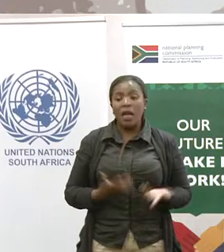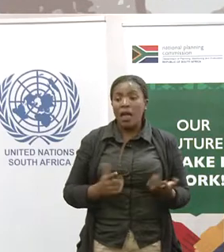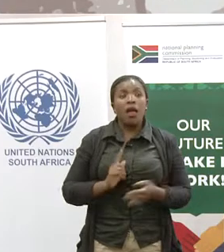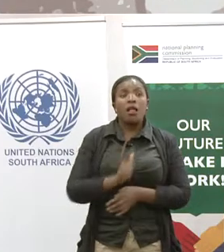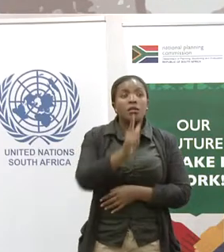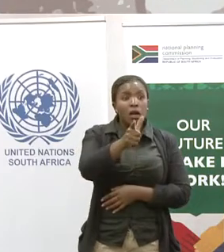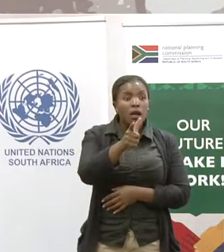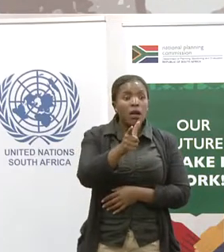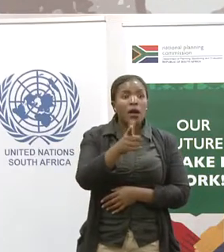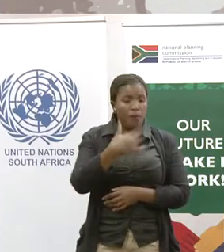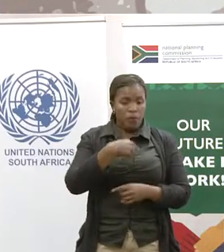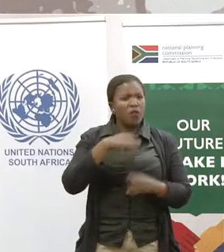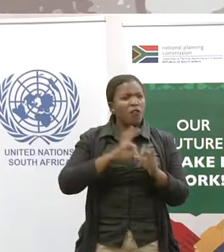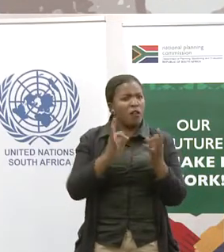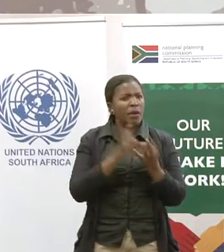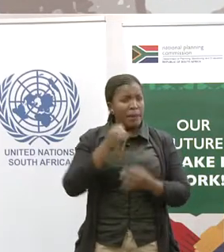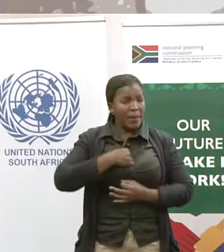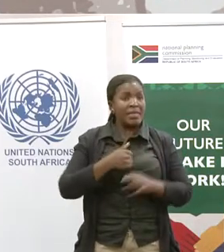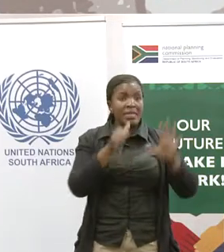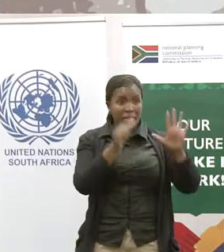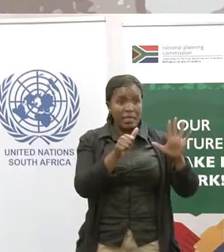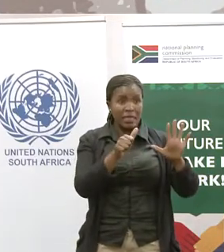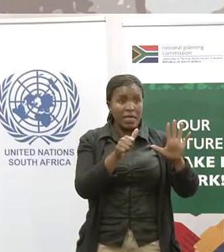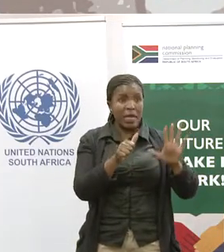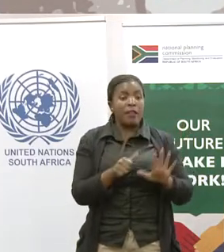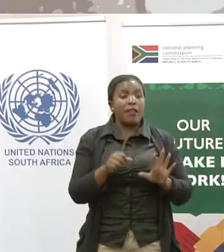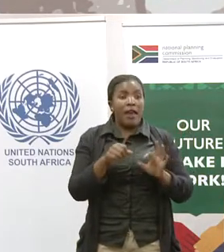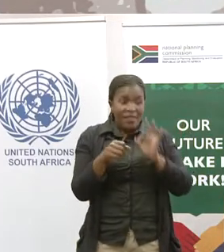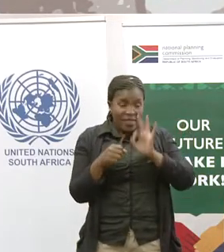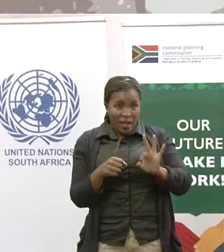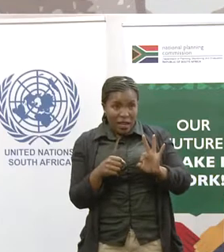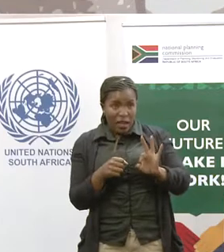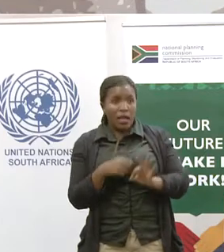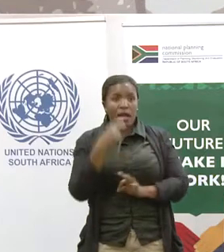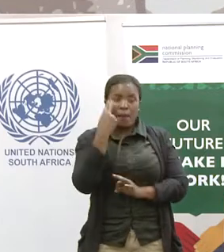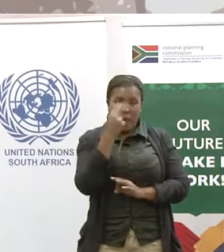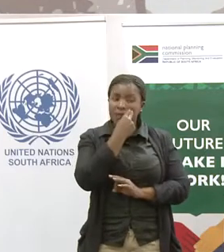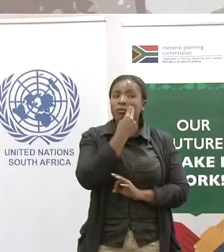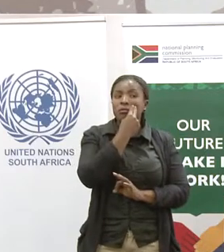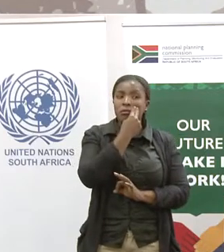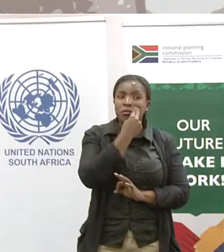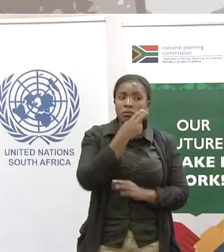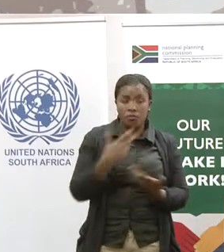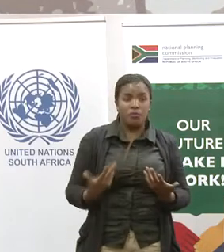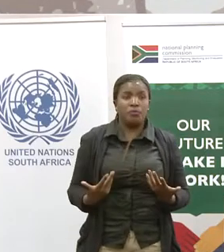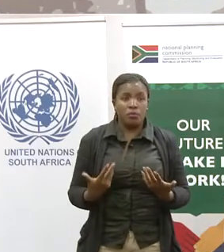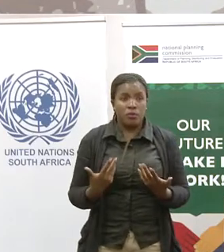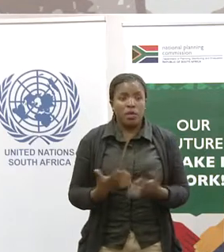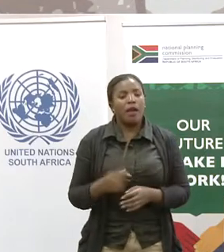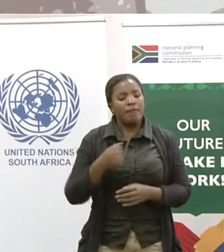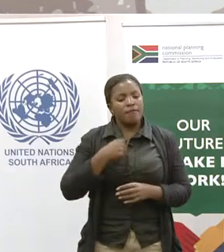there's six of us at home, three of us that can't see. And my parents realized that it's a genetic condition, so I